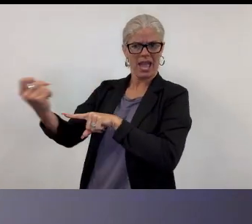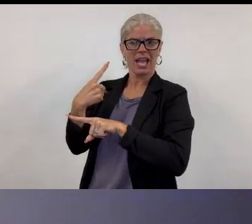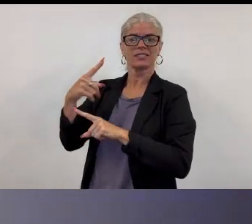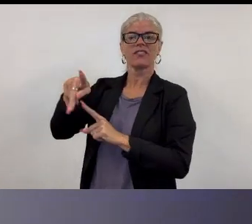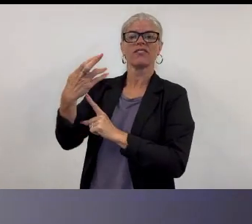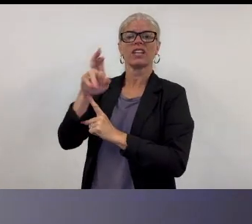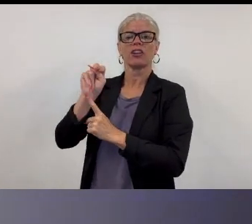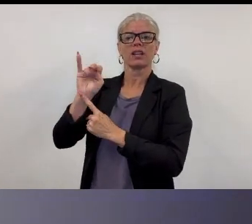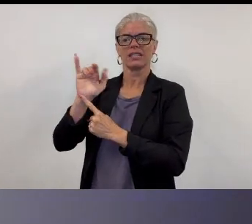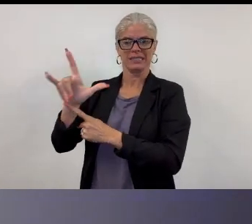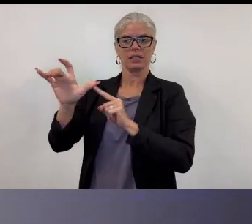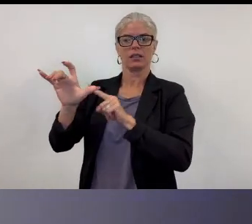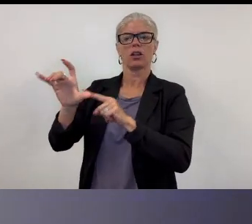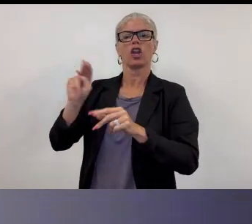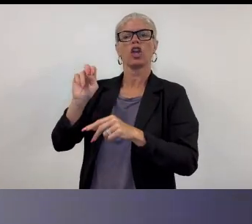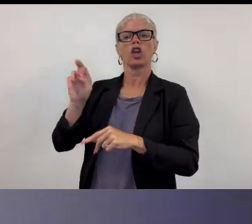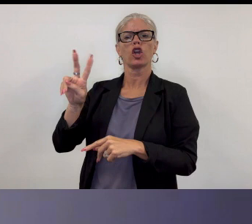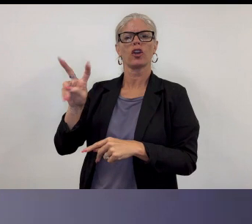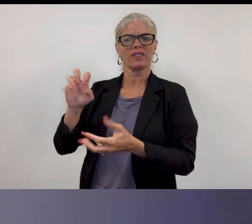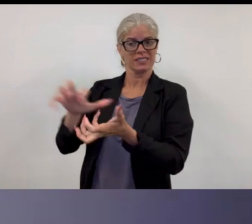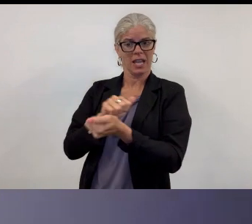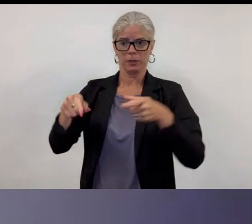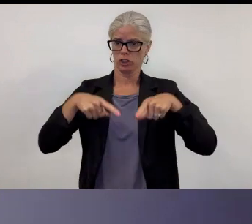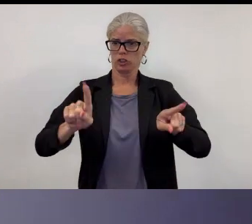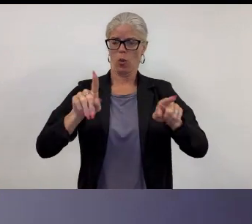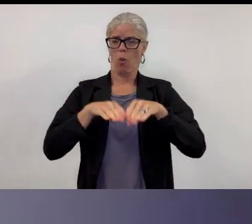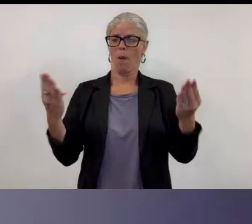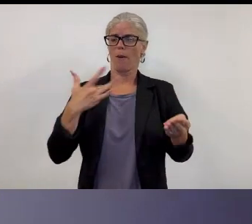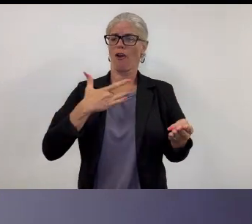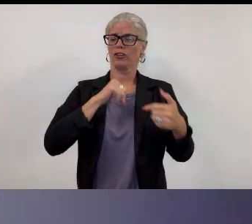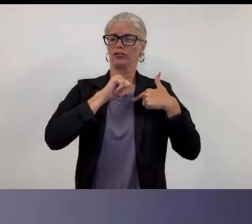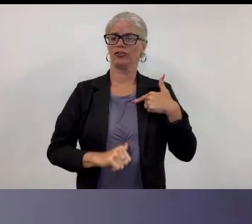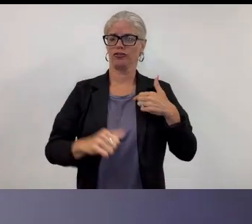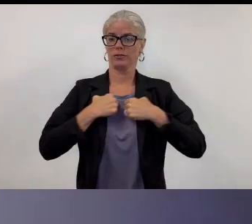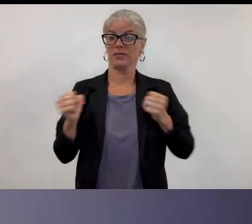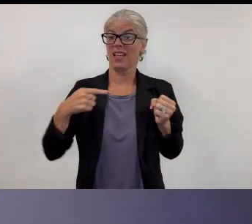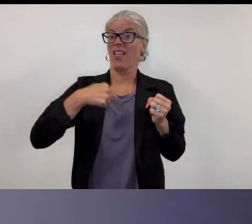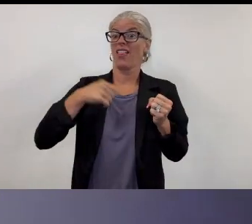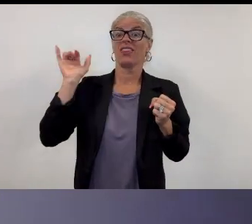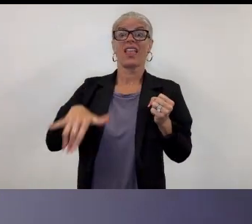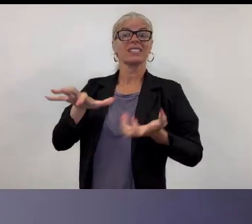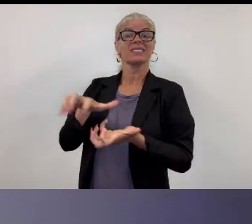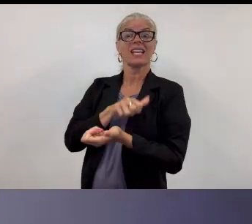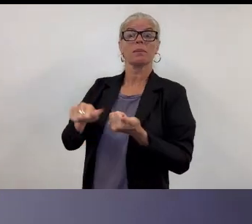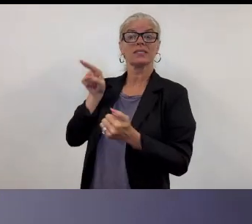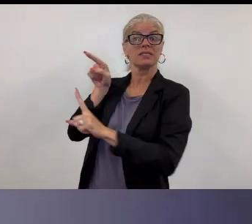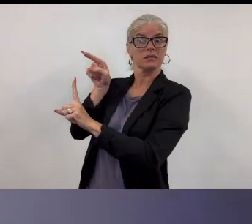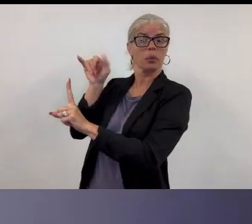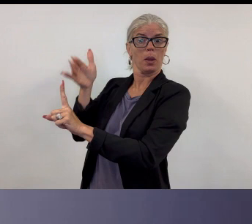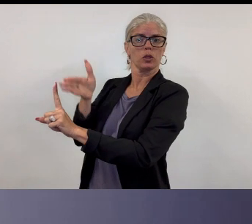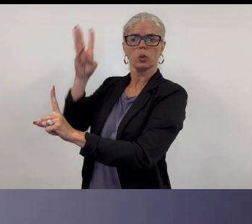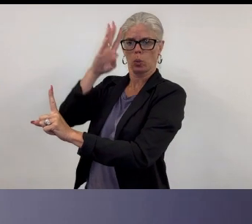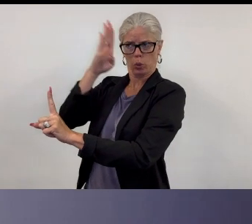nerve had been damaged during open heart surgery. And so they're kind of worried about this. Naturally, I would be as